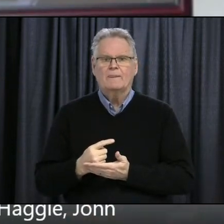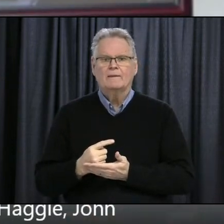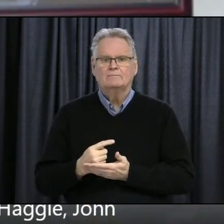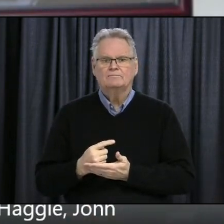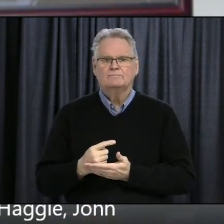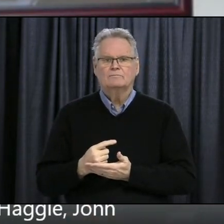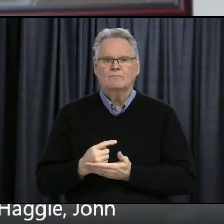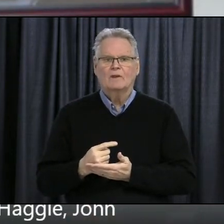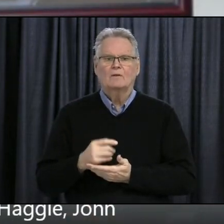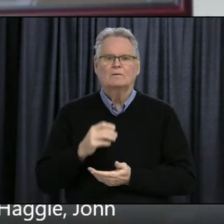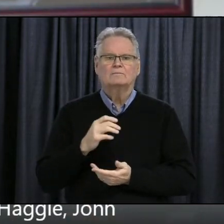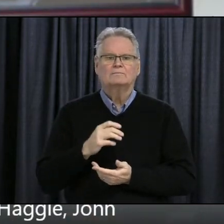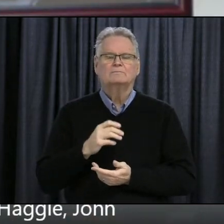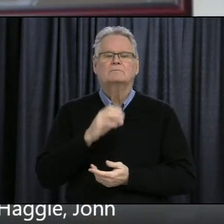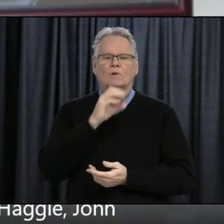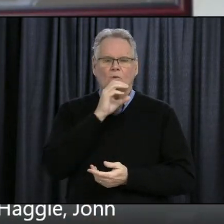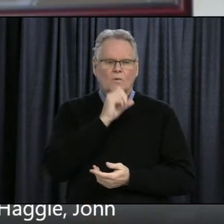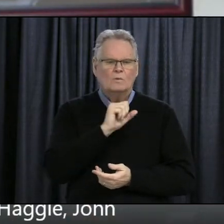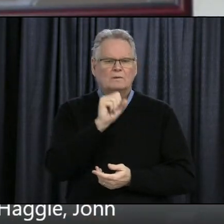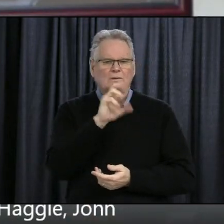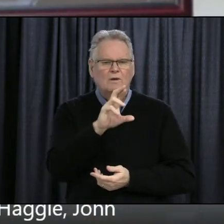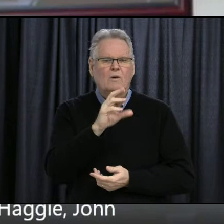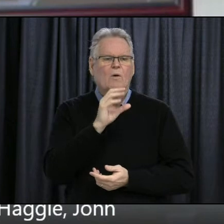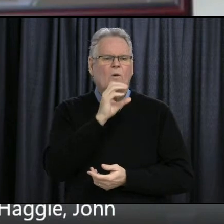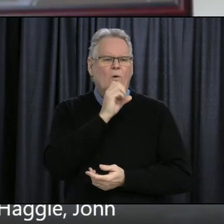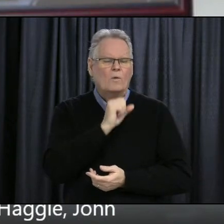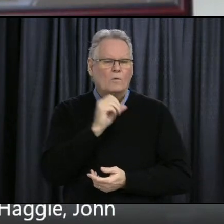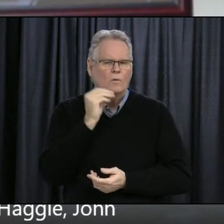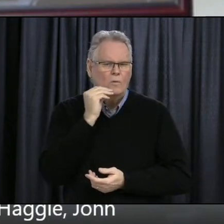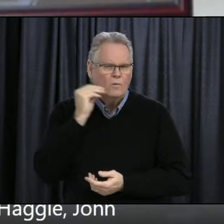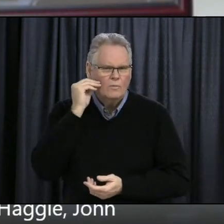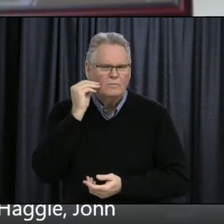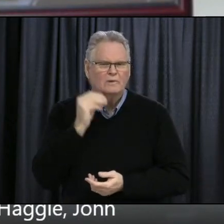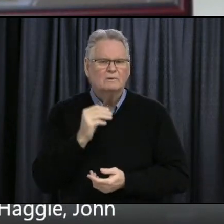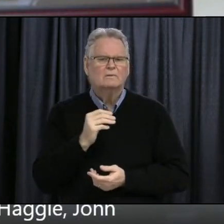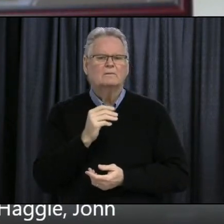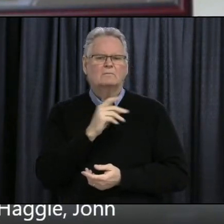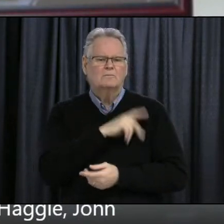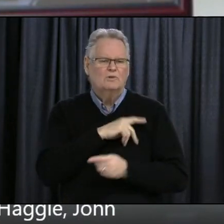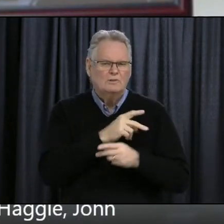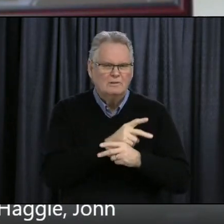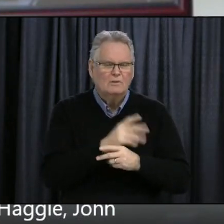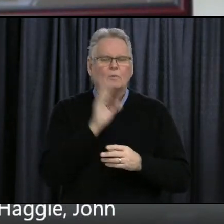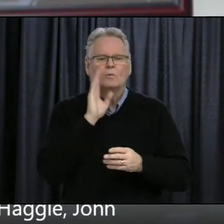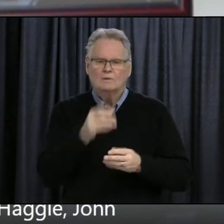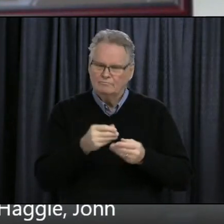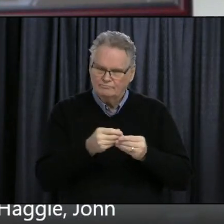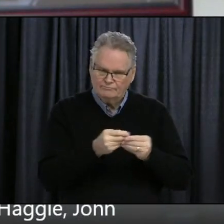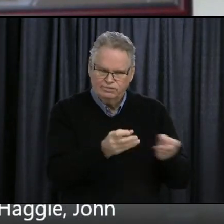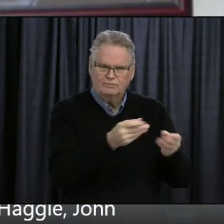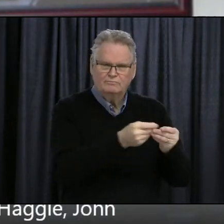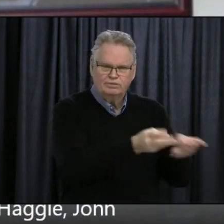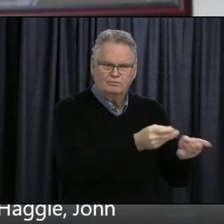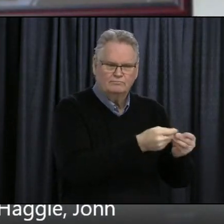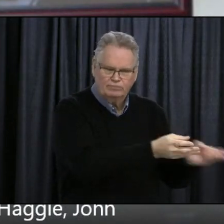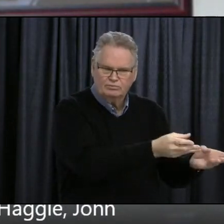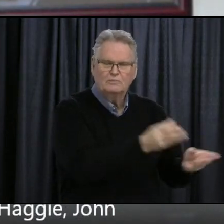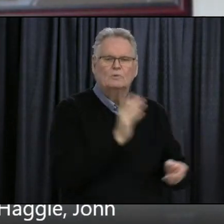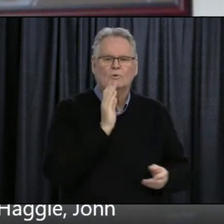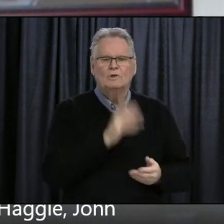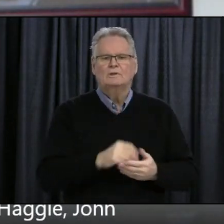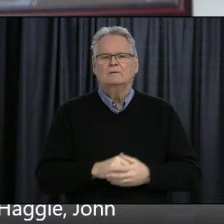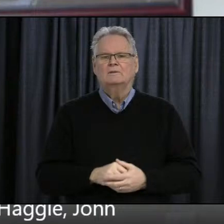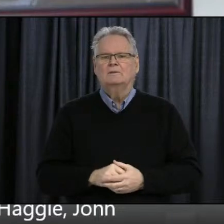guided by NACI and the vaccine team, to roll vaccines out into seniors in the community across